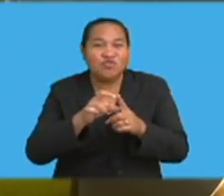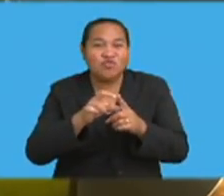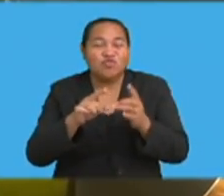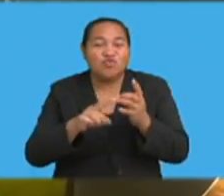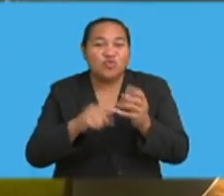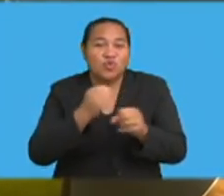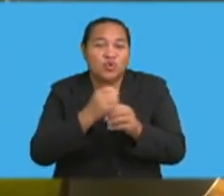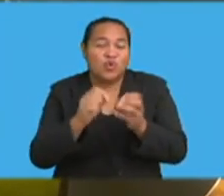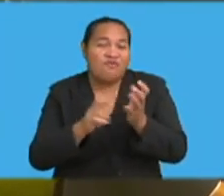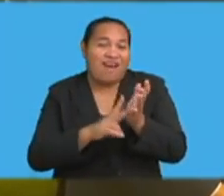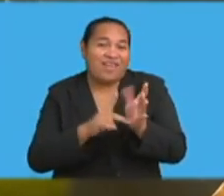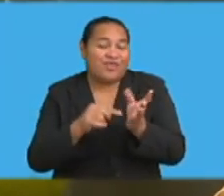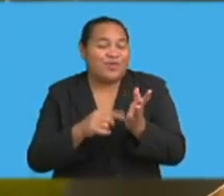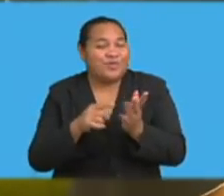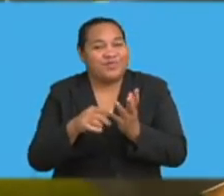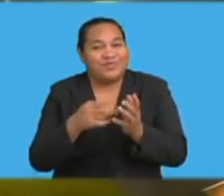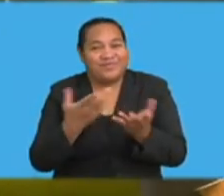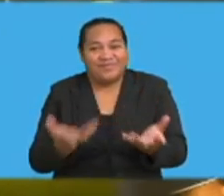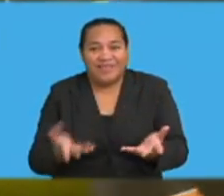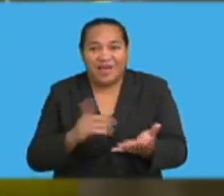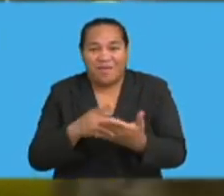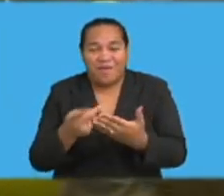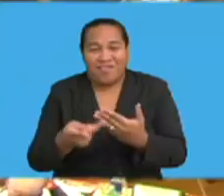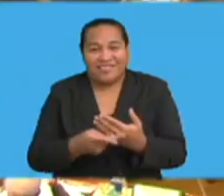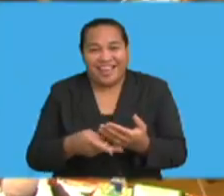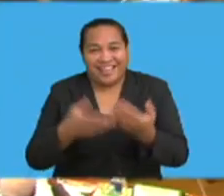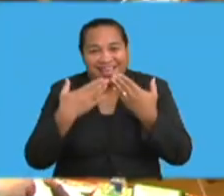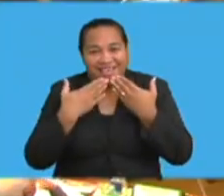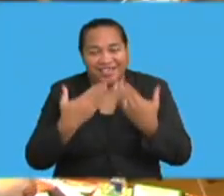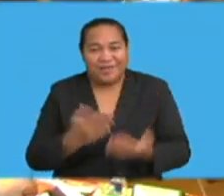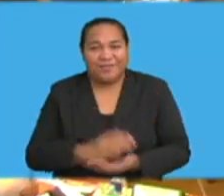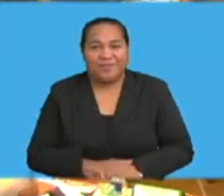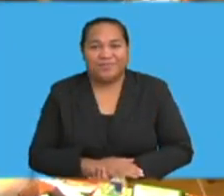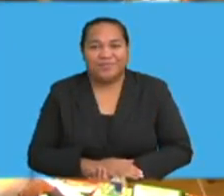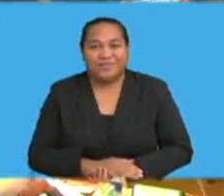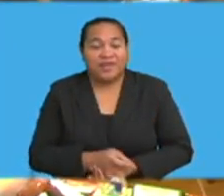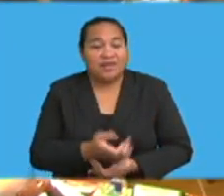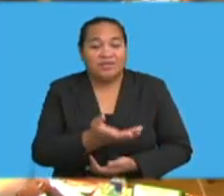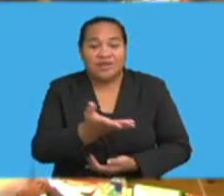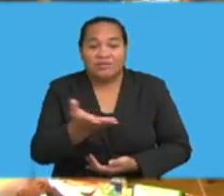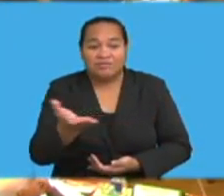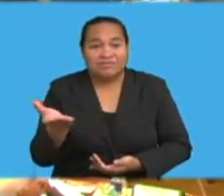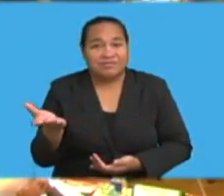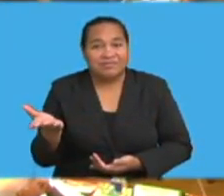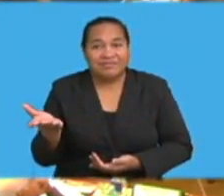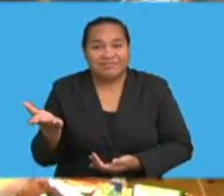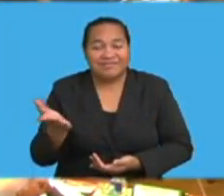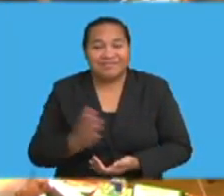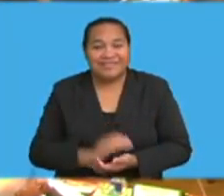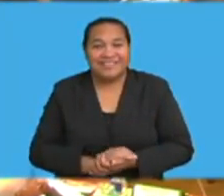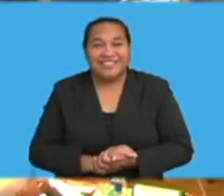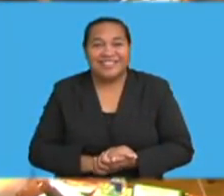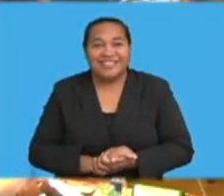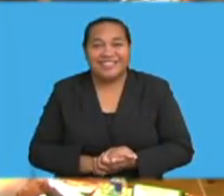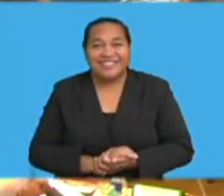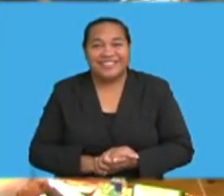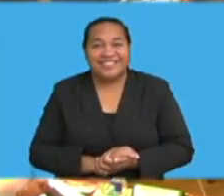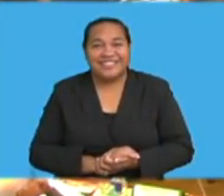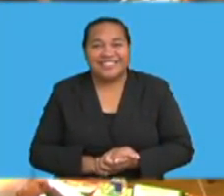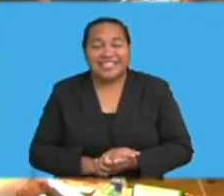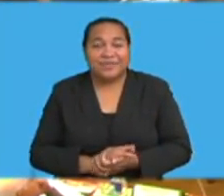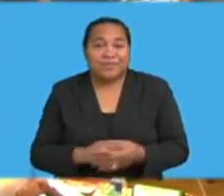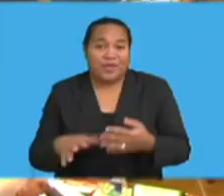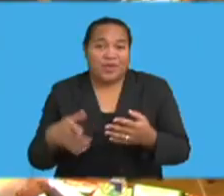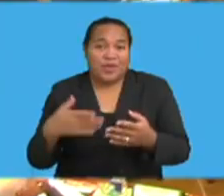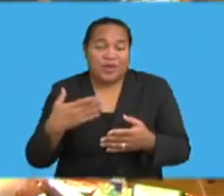Duguvatu, Madam Speaker. Thank you. Thank you. Honourable Rocky Liraki. Thank you, Madam Speaker. In terms